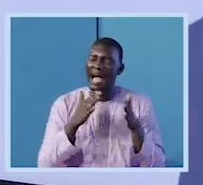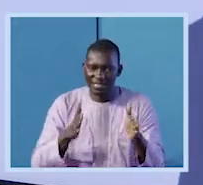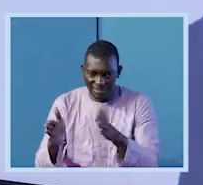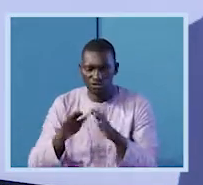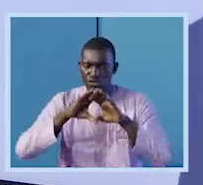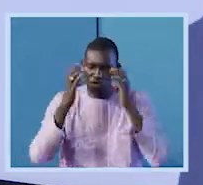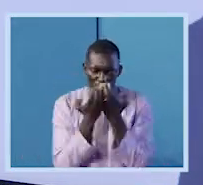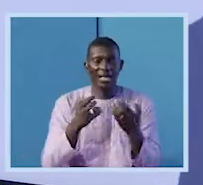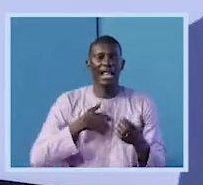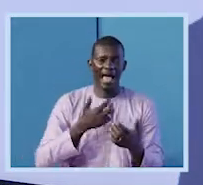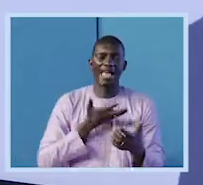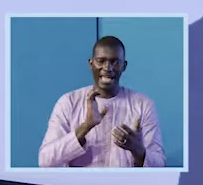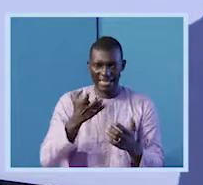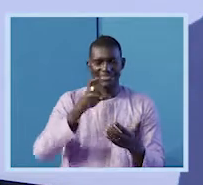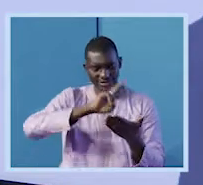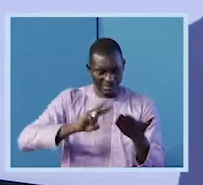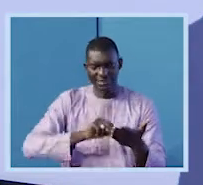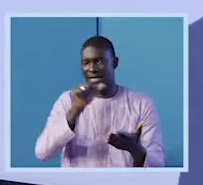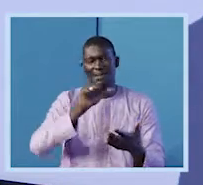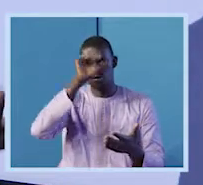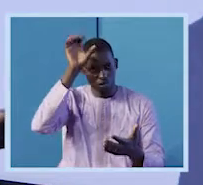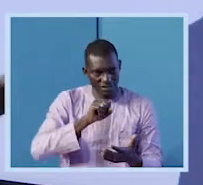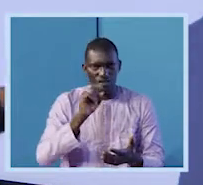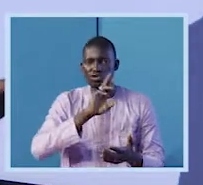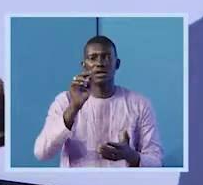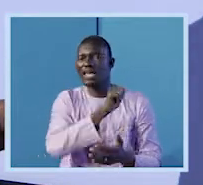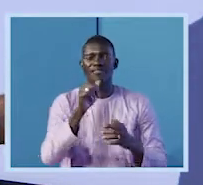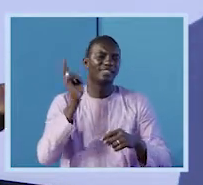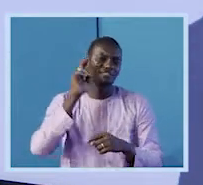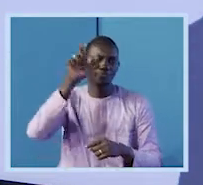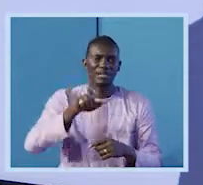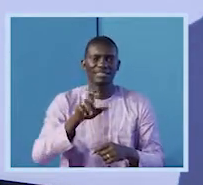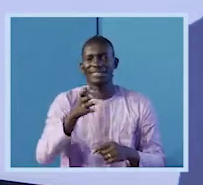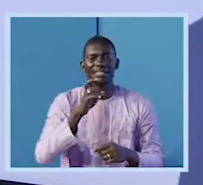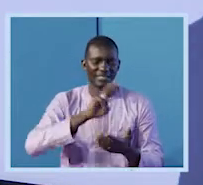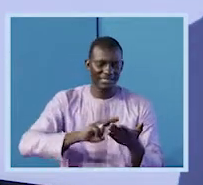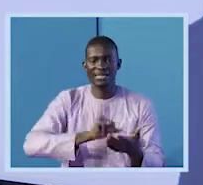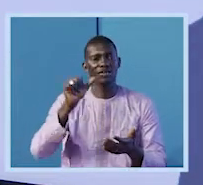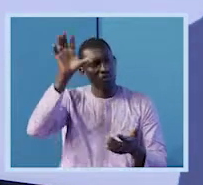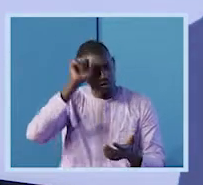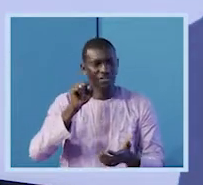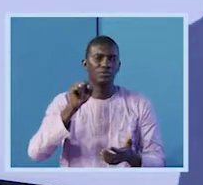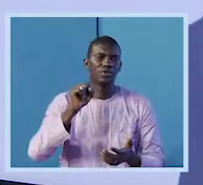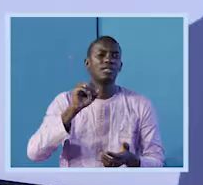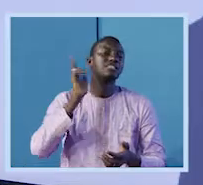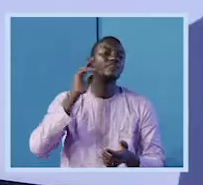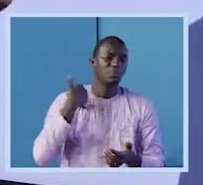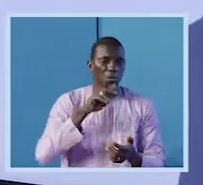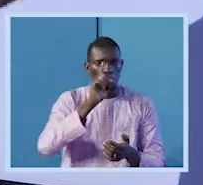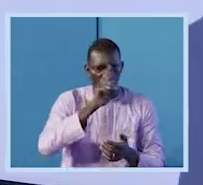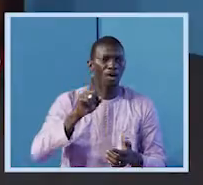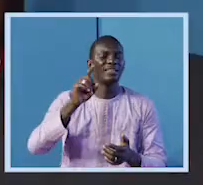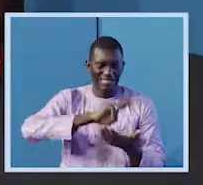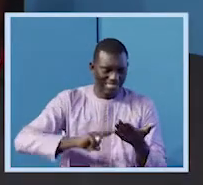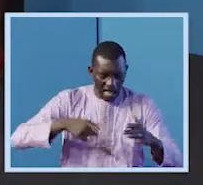I'm having access to read and understand. And then not every deaf person can read and understand. Exactly. Some deaf people, yes, they've been to school, but not many of them It's can a bit